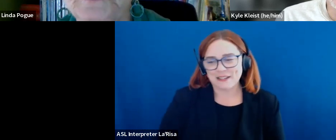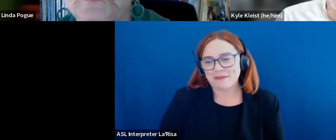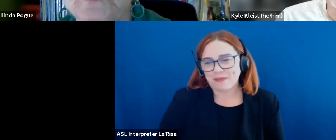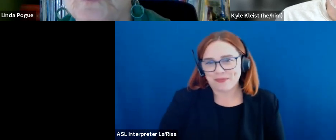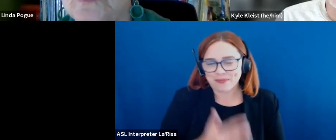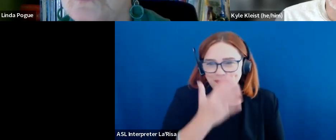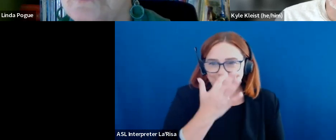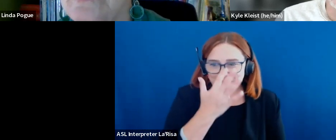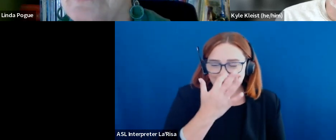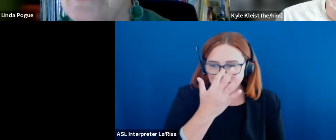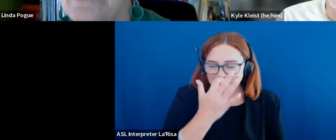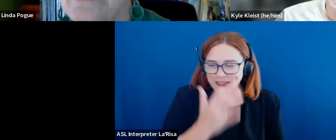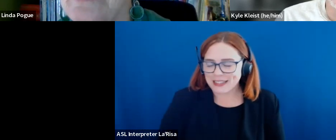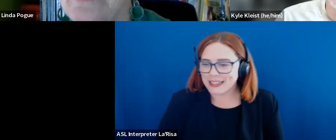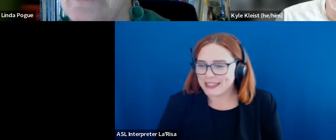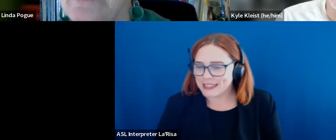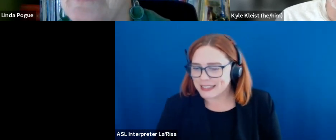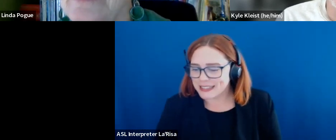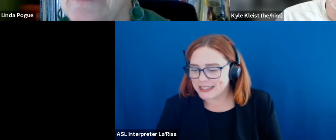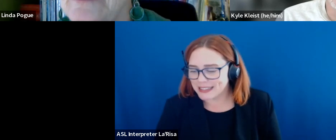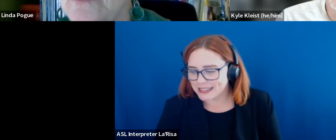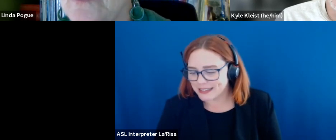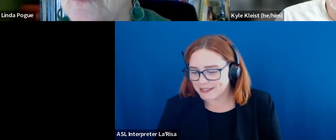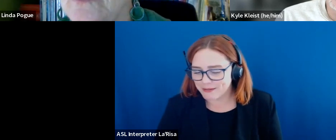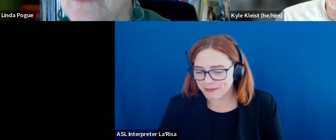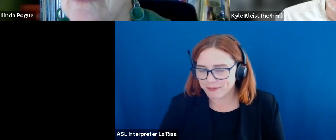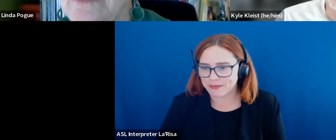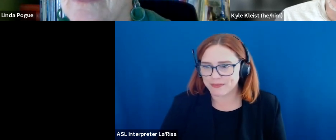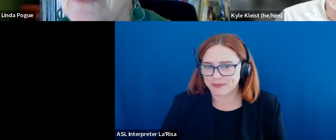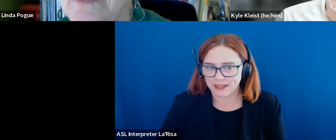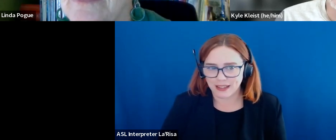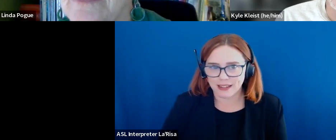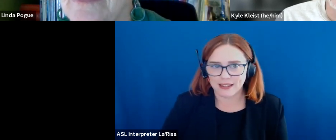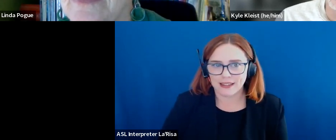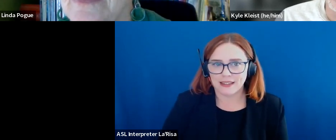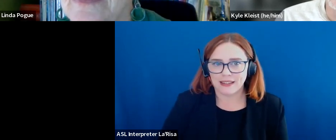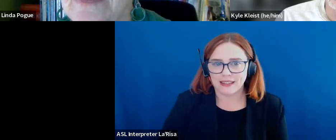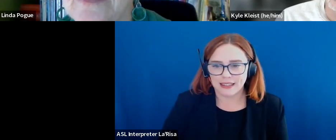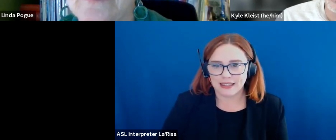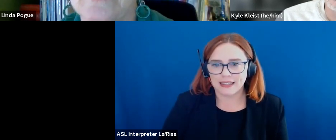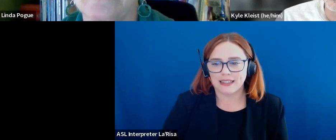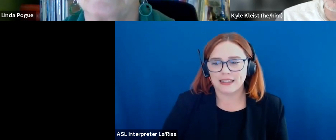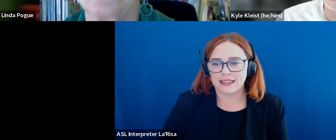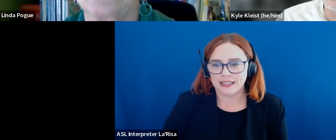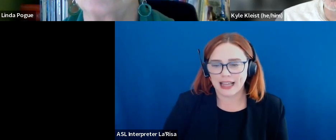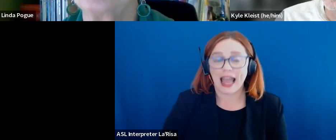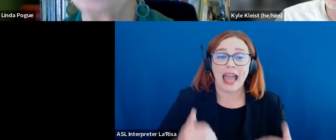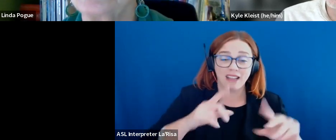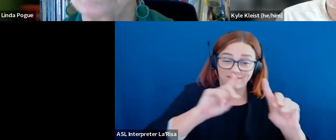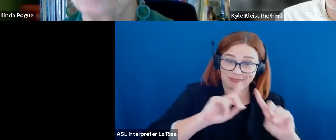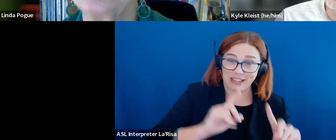You know, along with, I suppose, the ways you could use volunteers, but goes with our last question, what are some volunteer programs you can